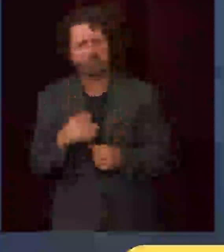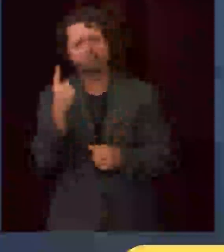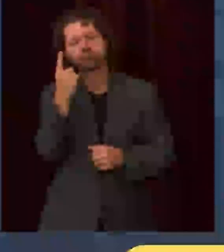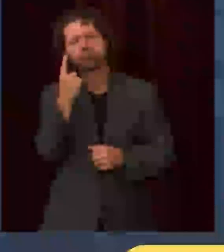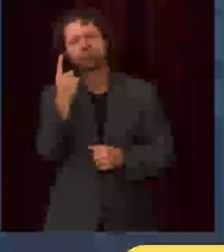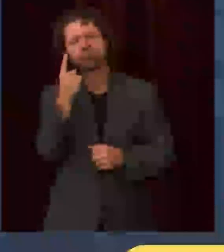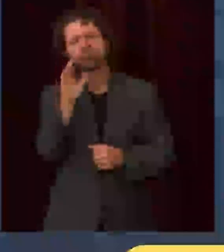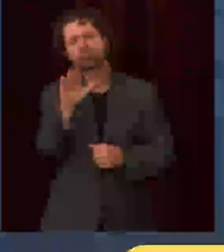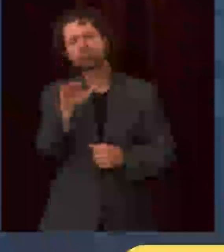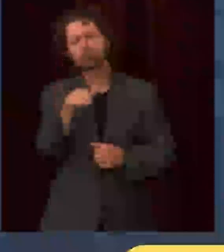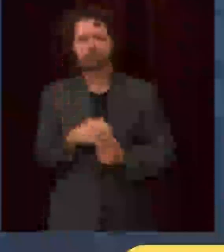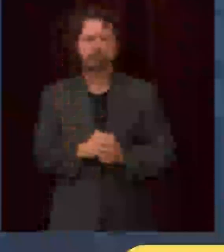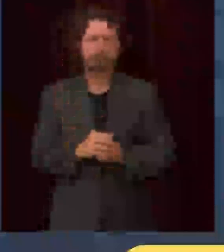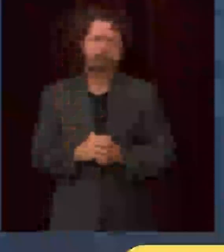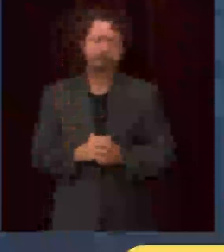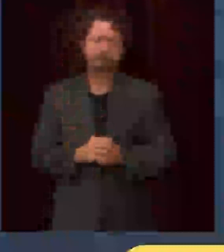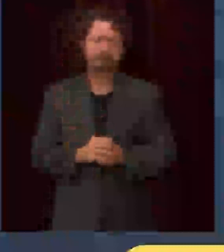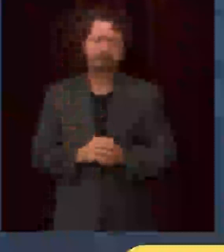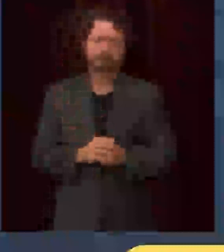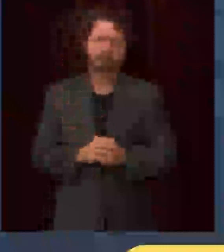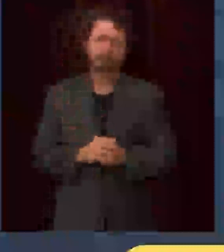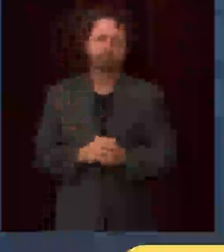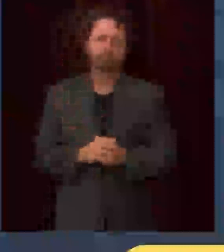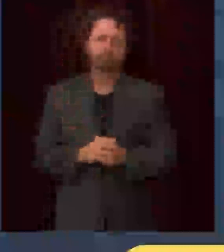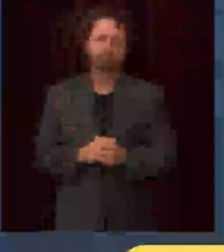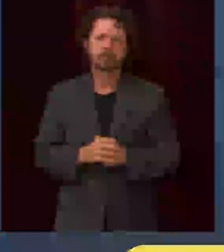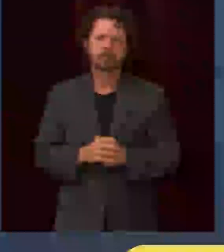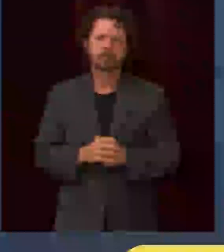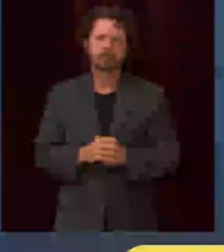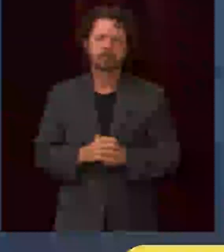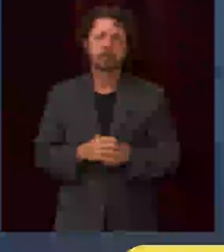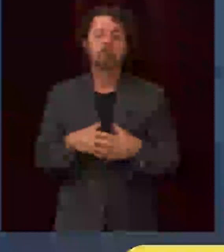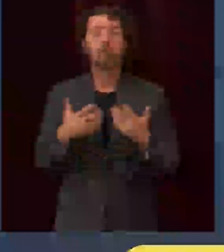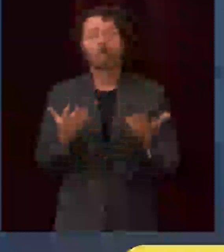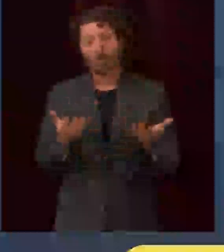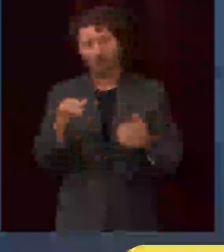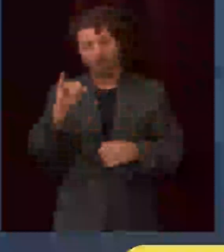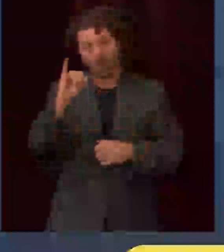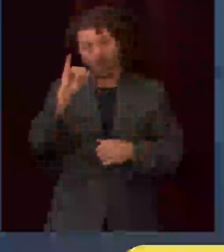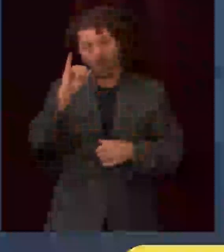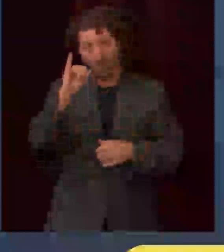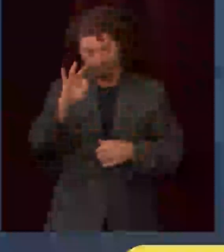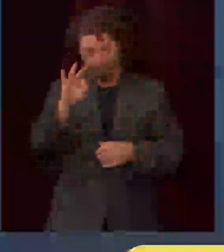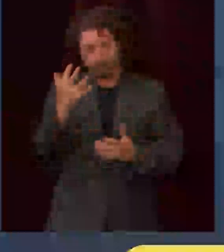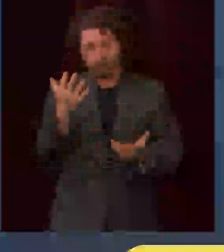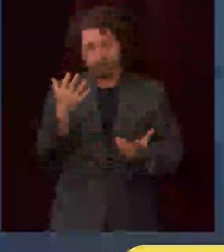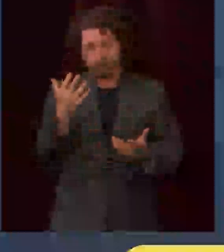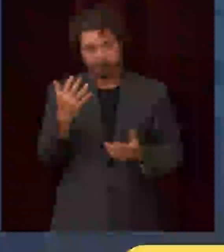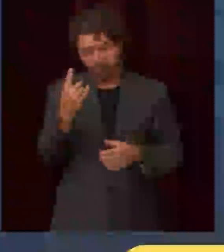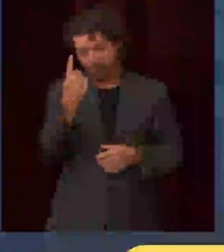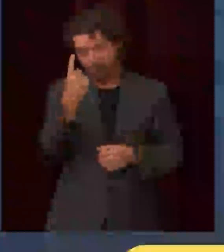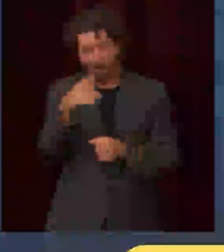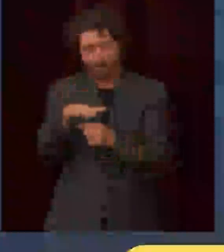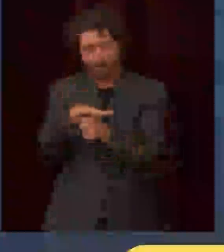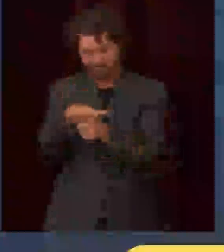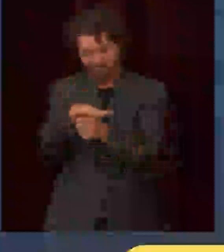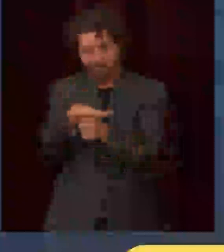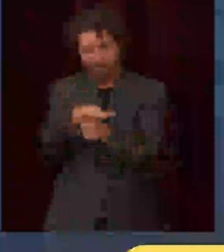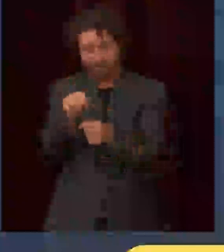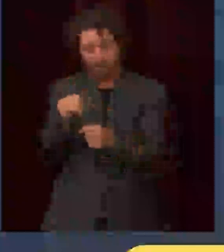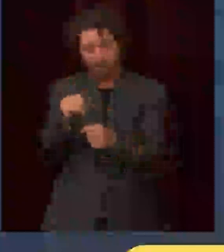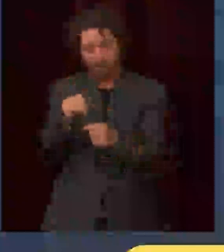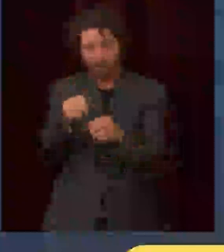state has to inform the public when of the location of these specific outbreaks or those restricted by privacy